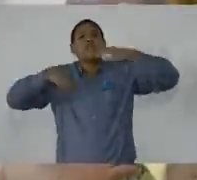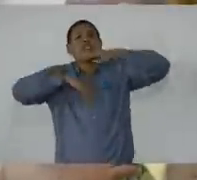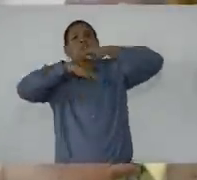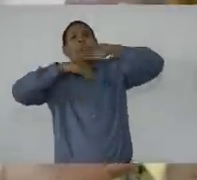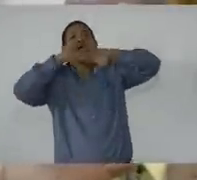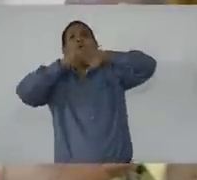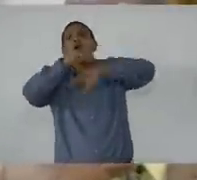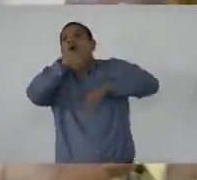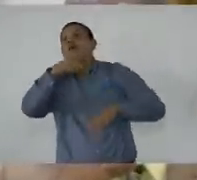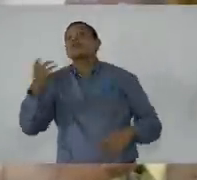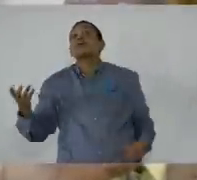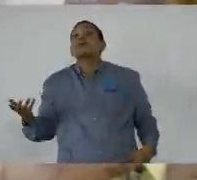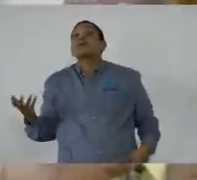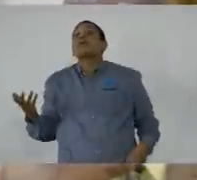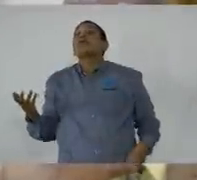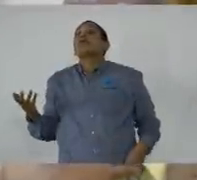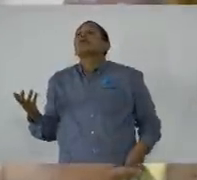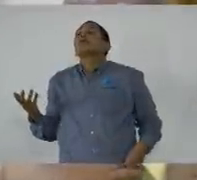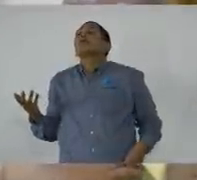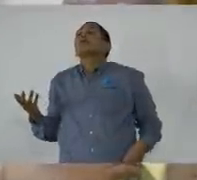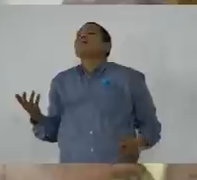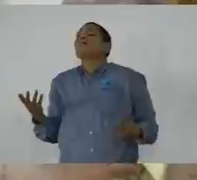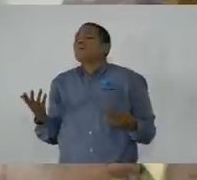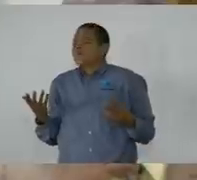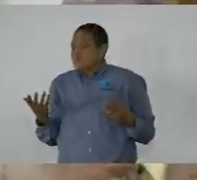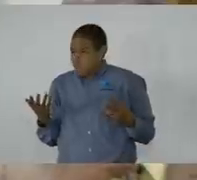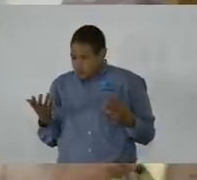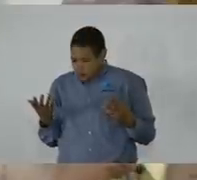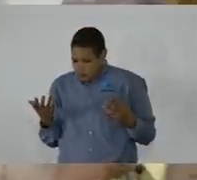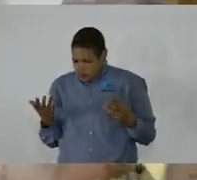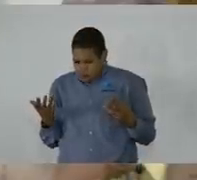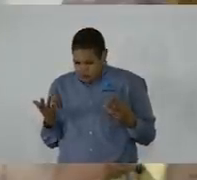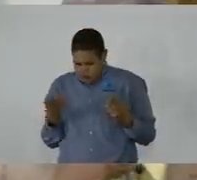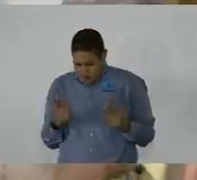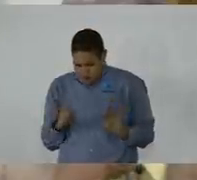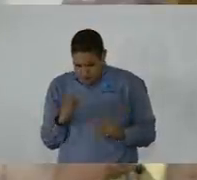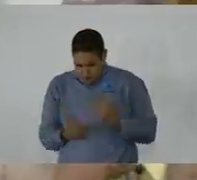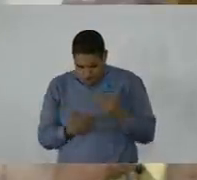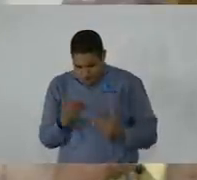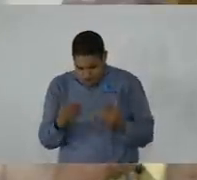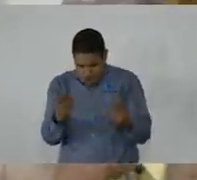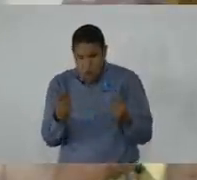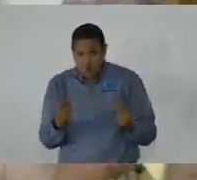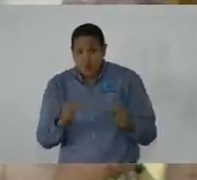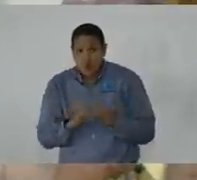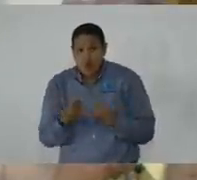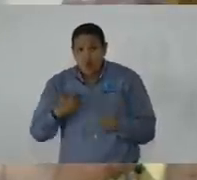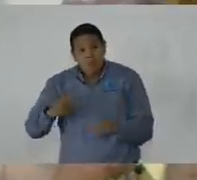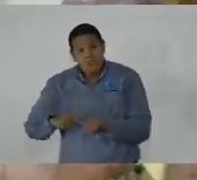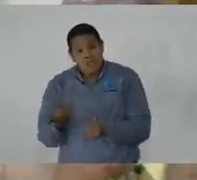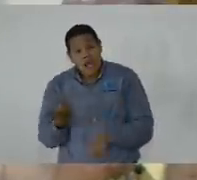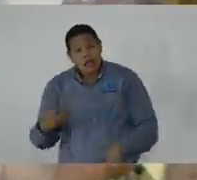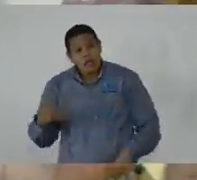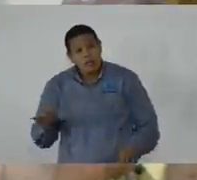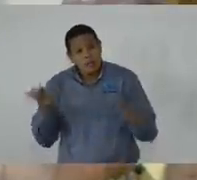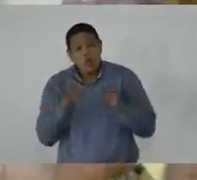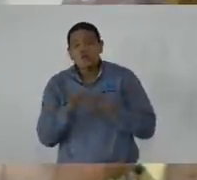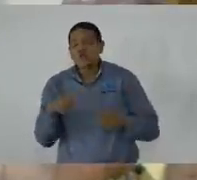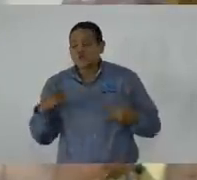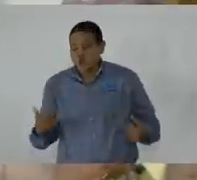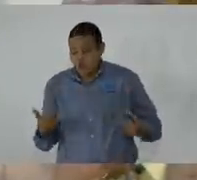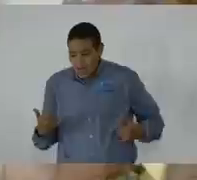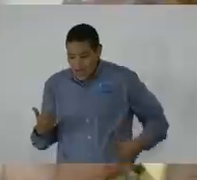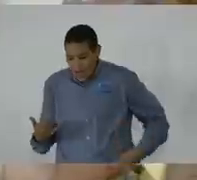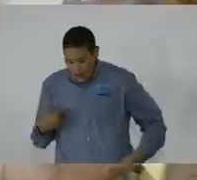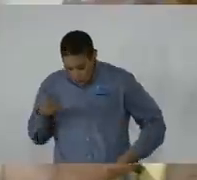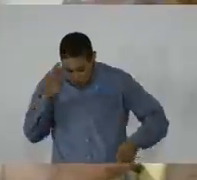execution, then how we start is clearly very important. So today, we